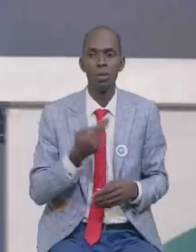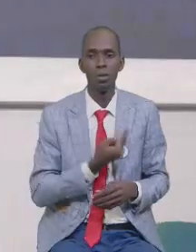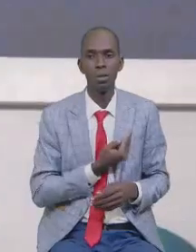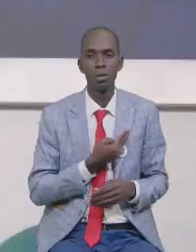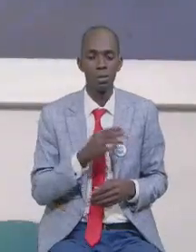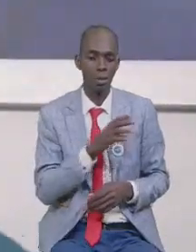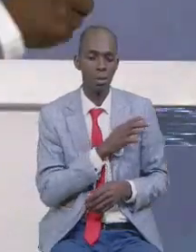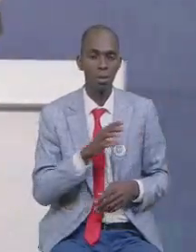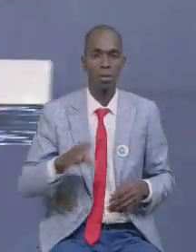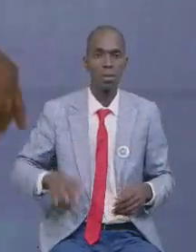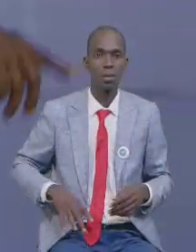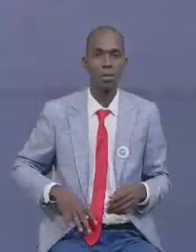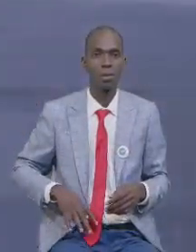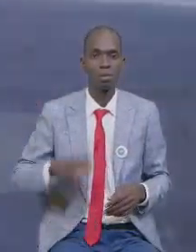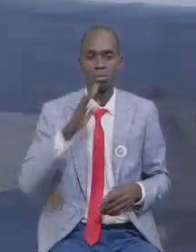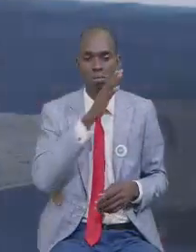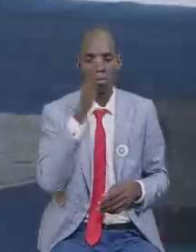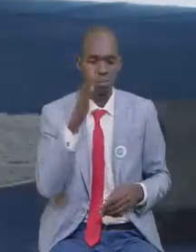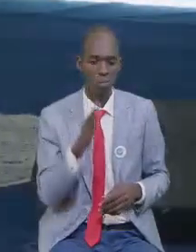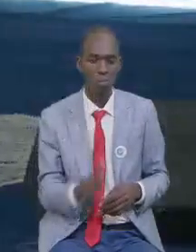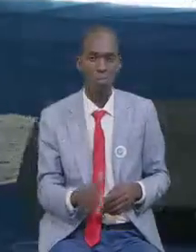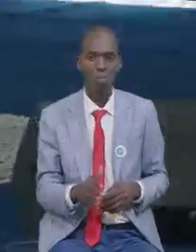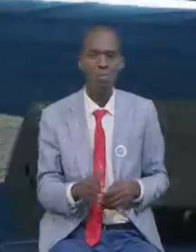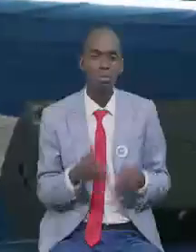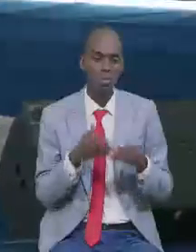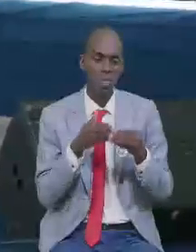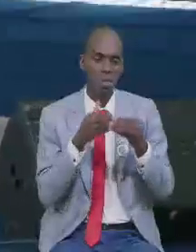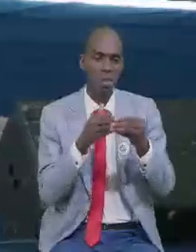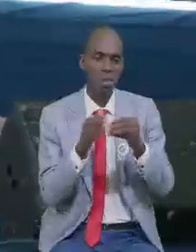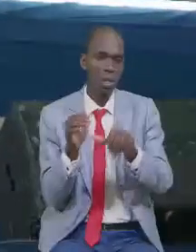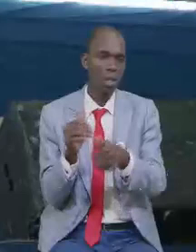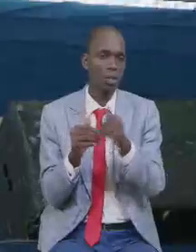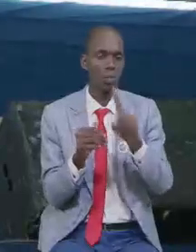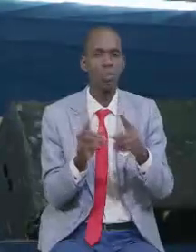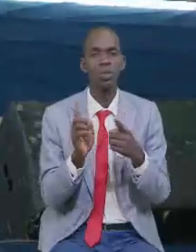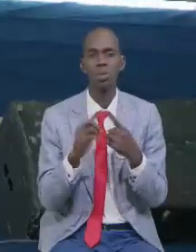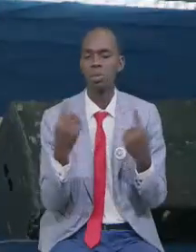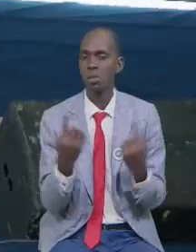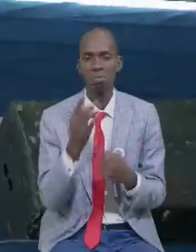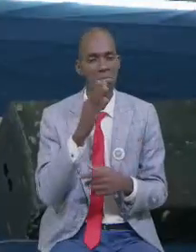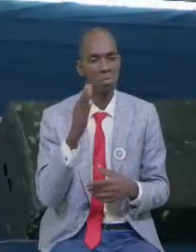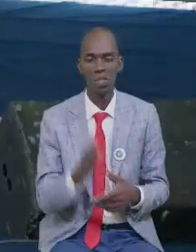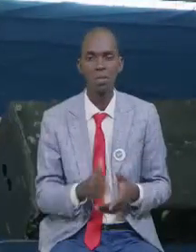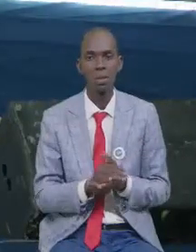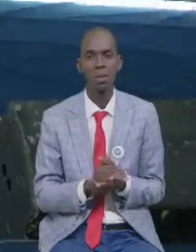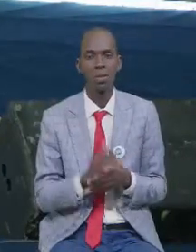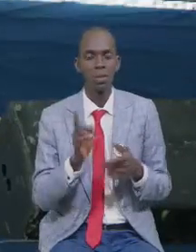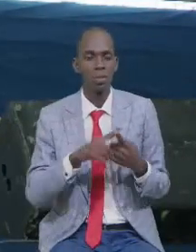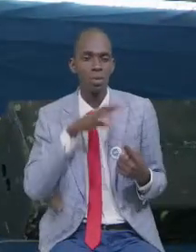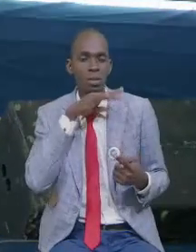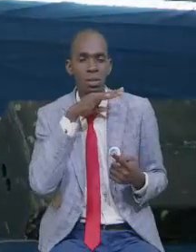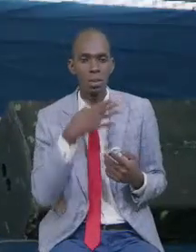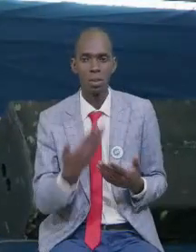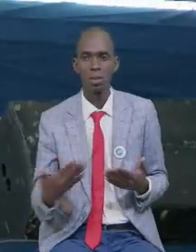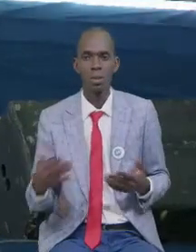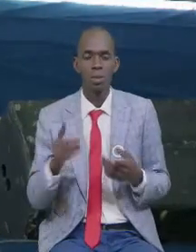Christ never leads anyone to sin, to iniquity, to